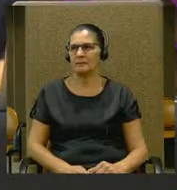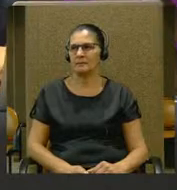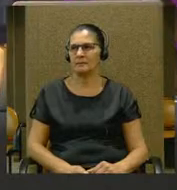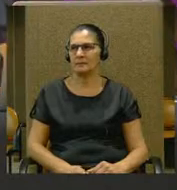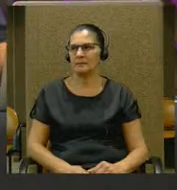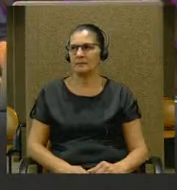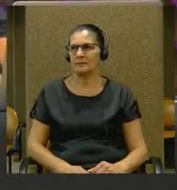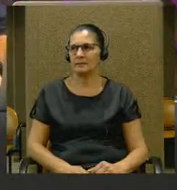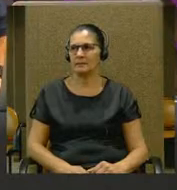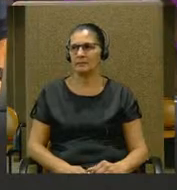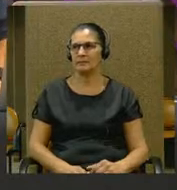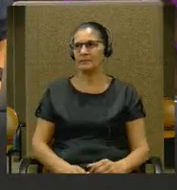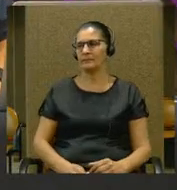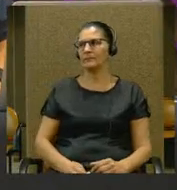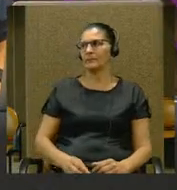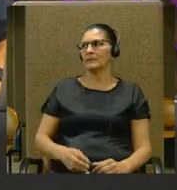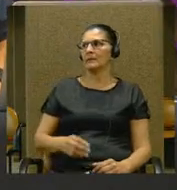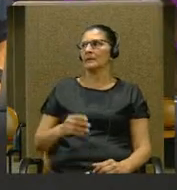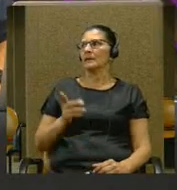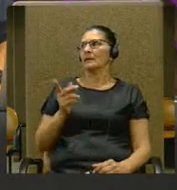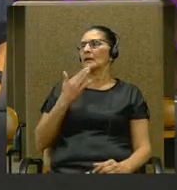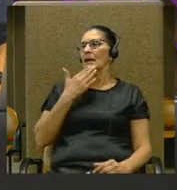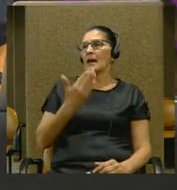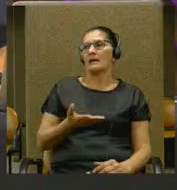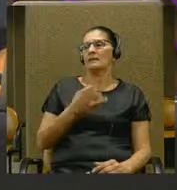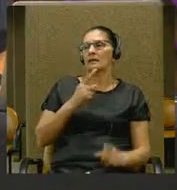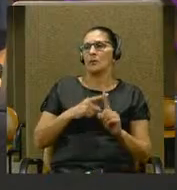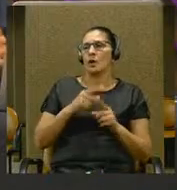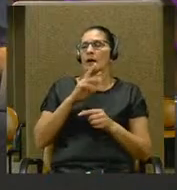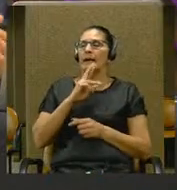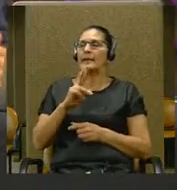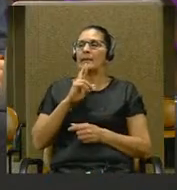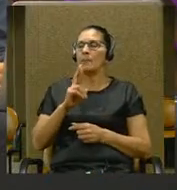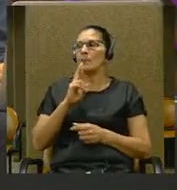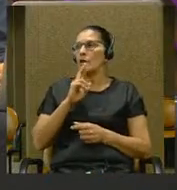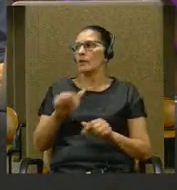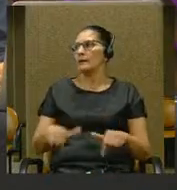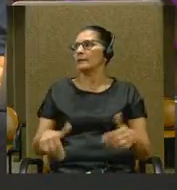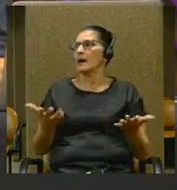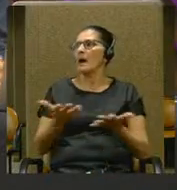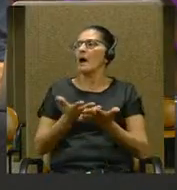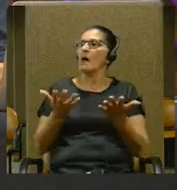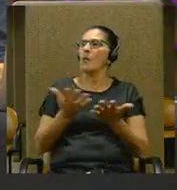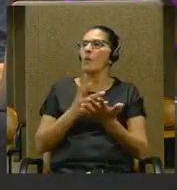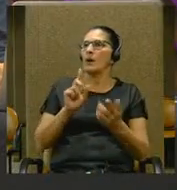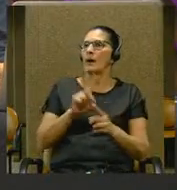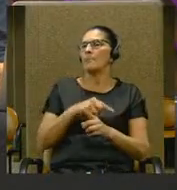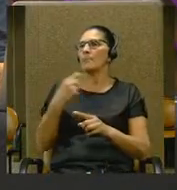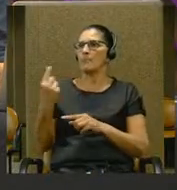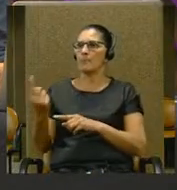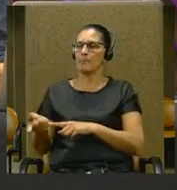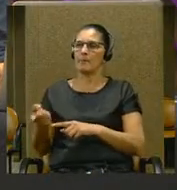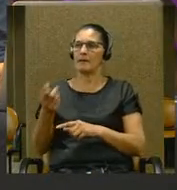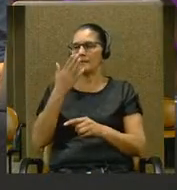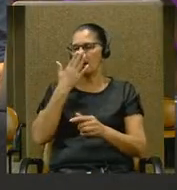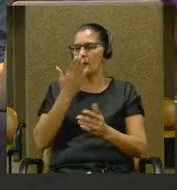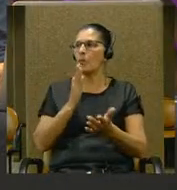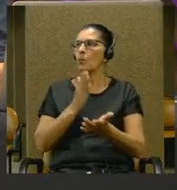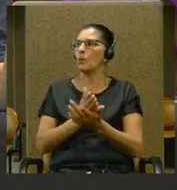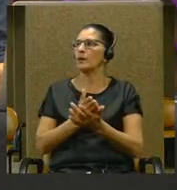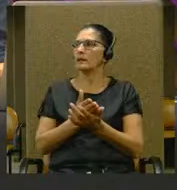Muchas gracias, Kilmer. Thank you very much, Kilmer, for answering our questions. Now we'll go